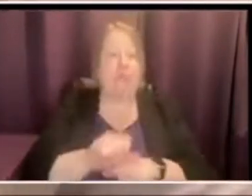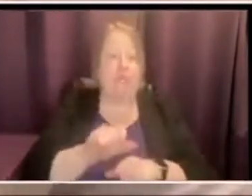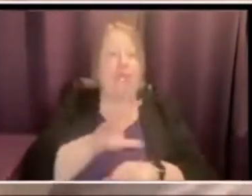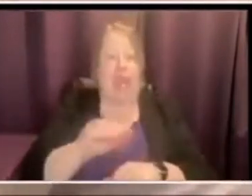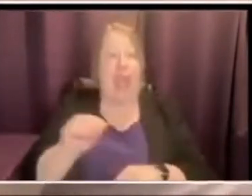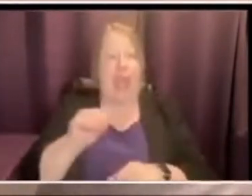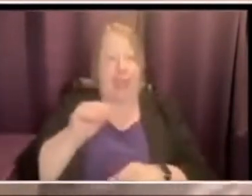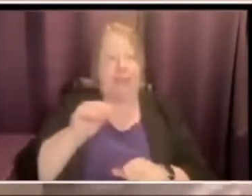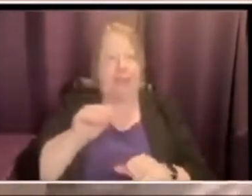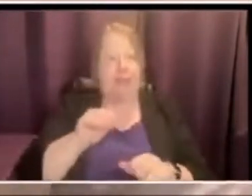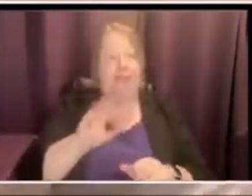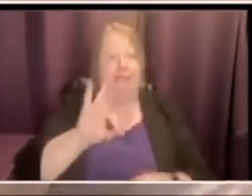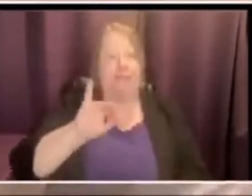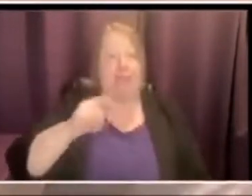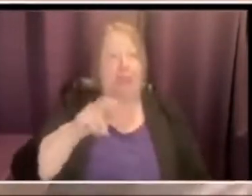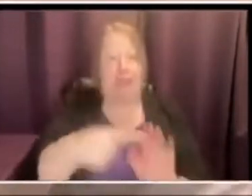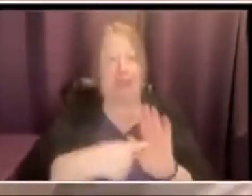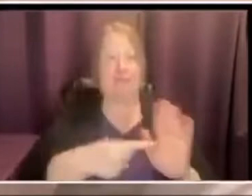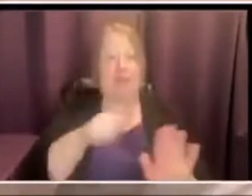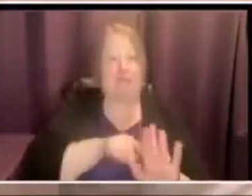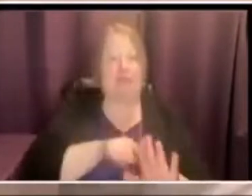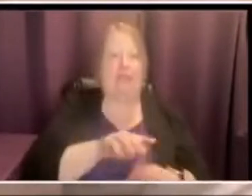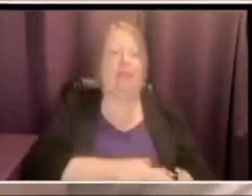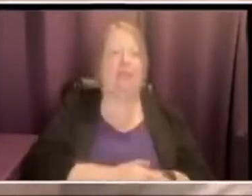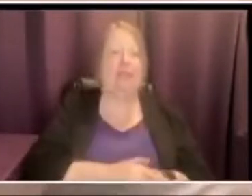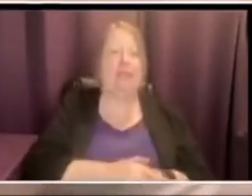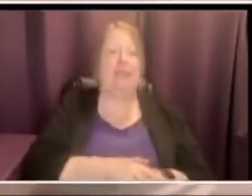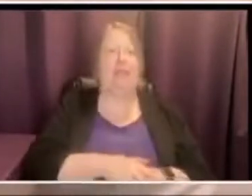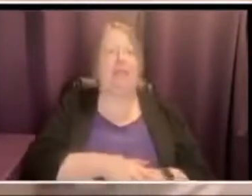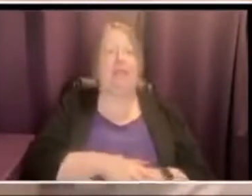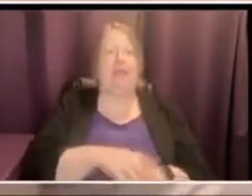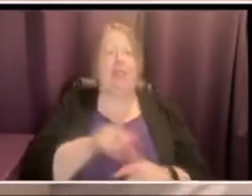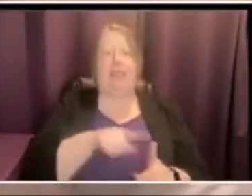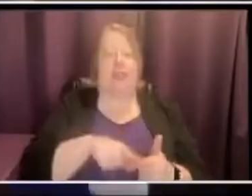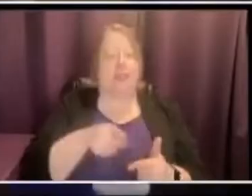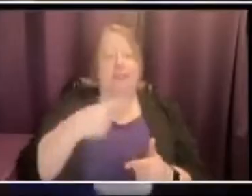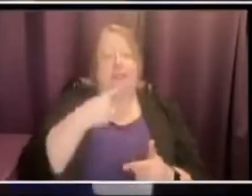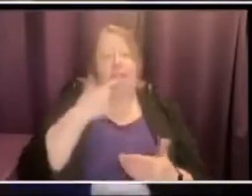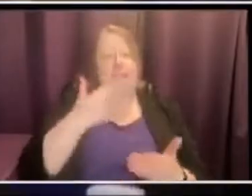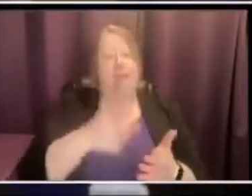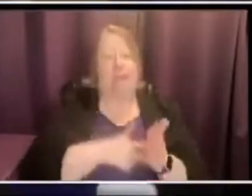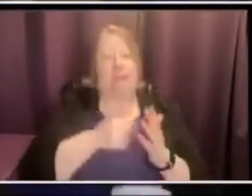in the Capitol, and that it may take days to get back.